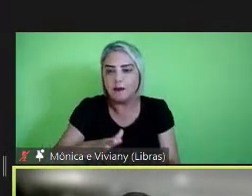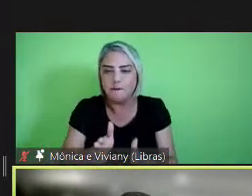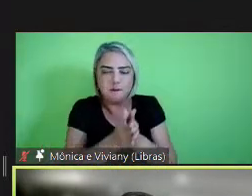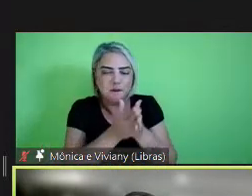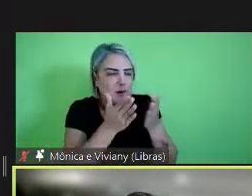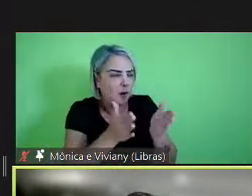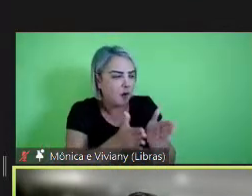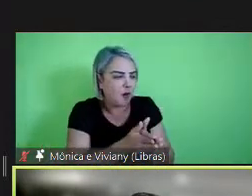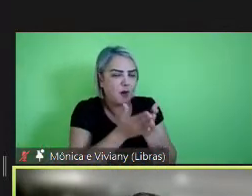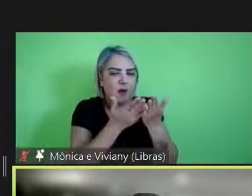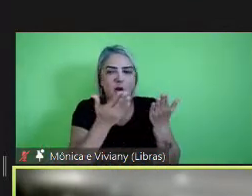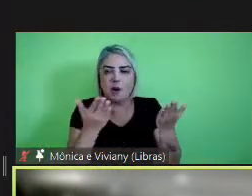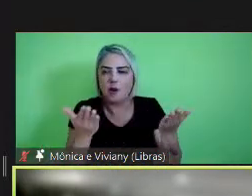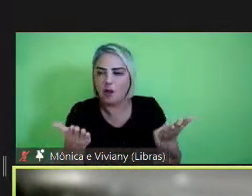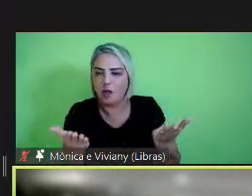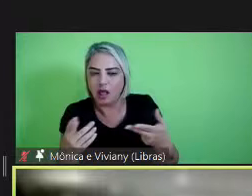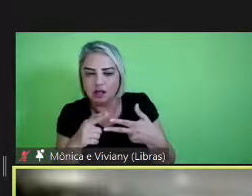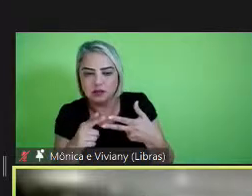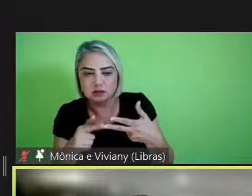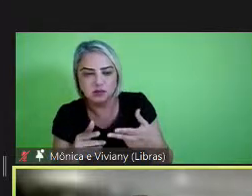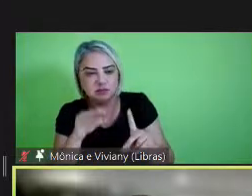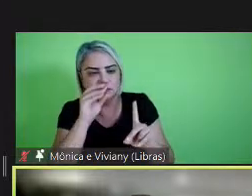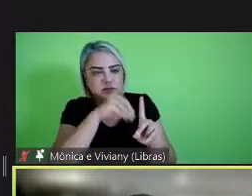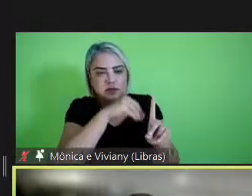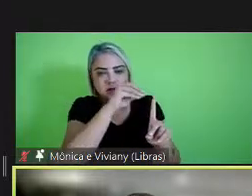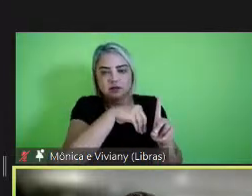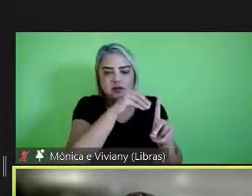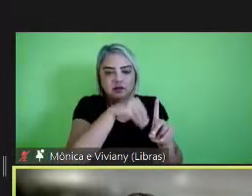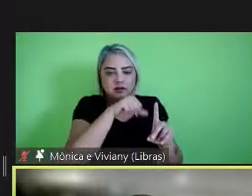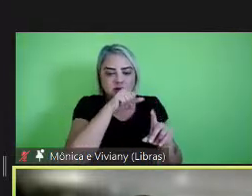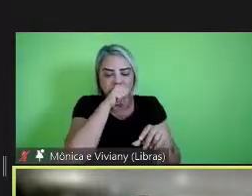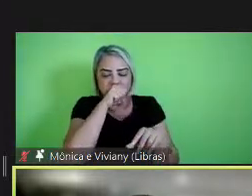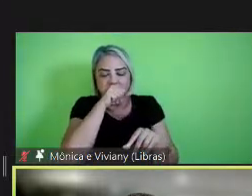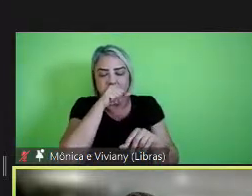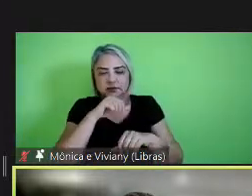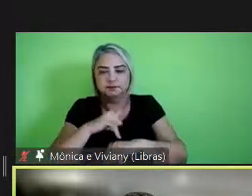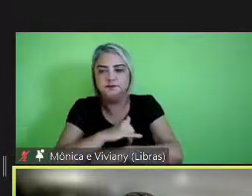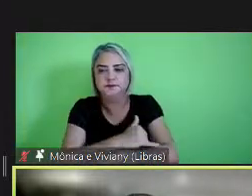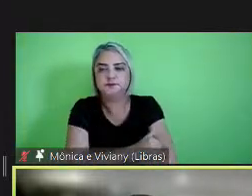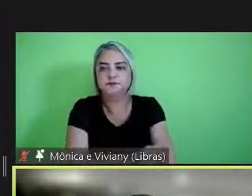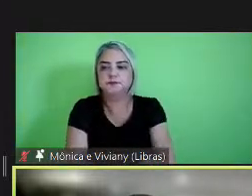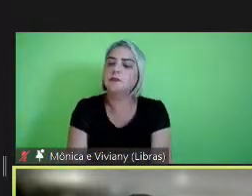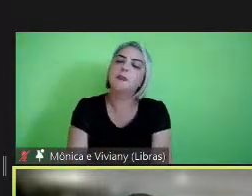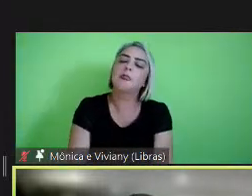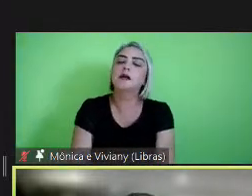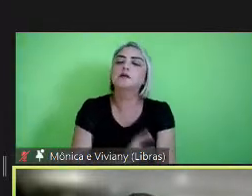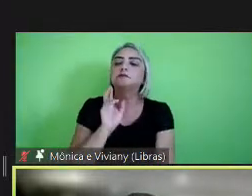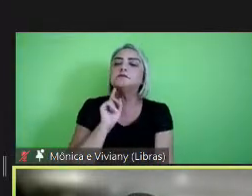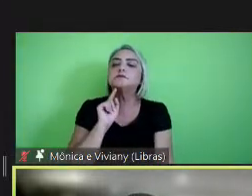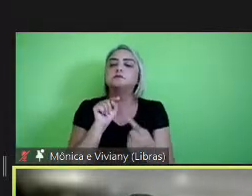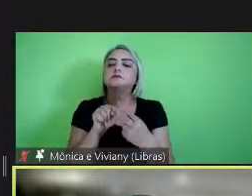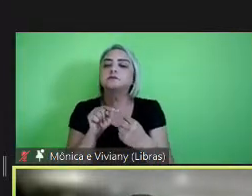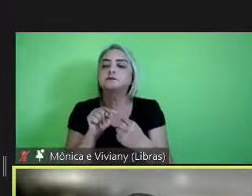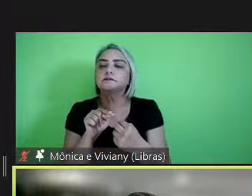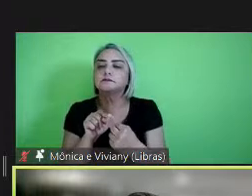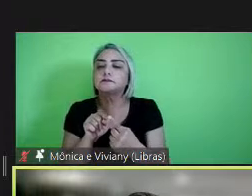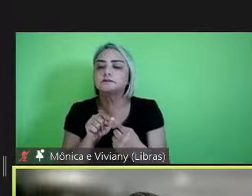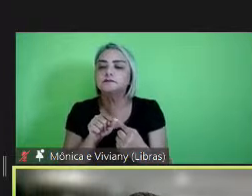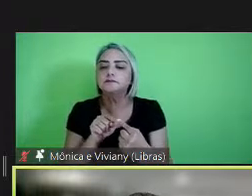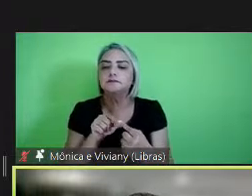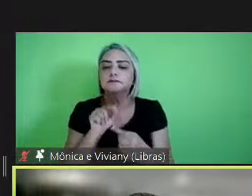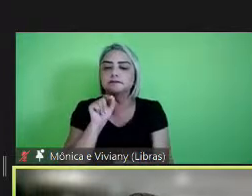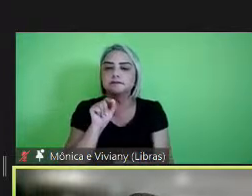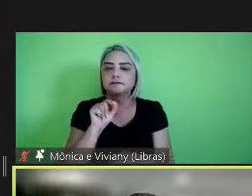to be living with obesity. And the reasons, well, the drivers of obesity, and